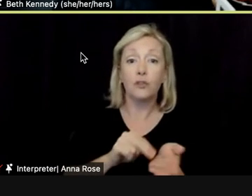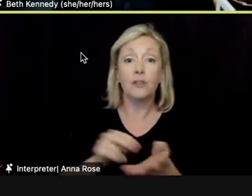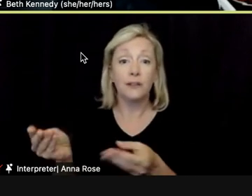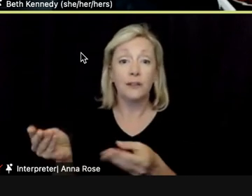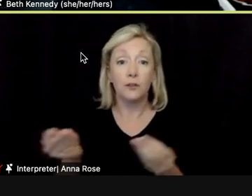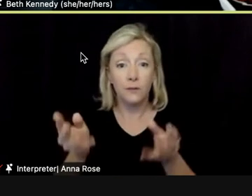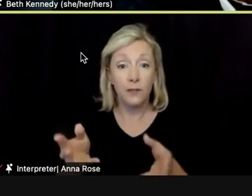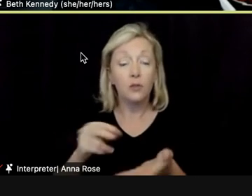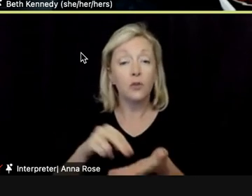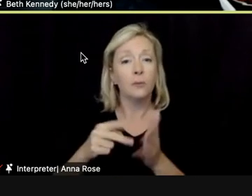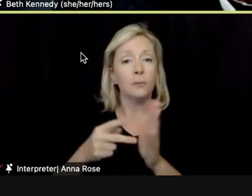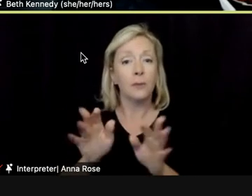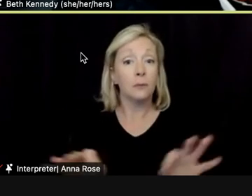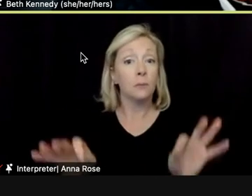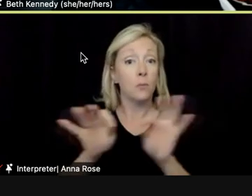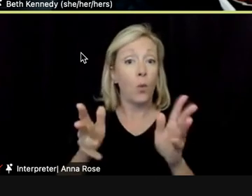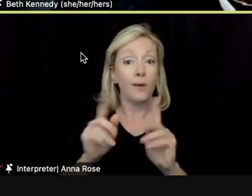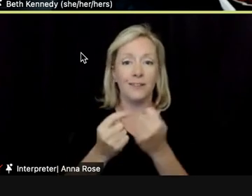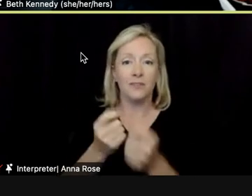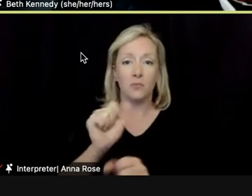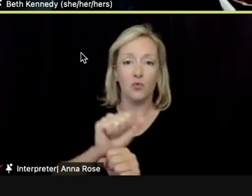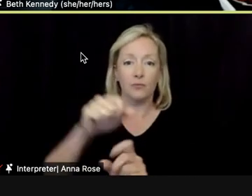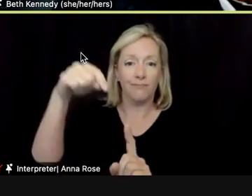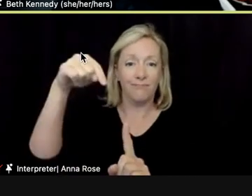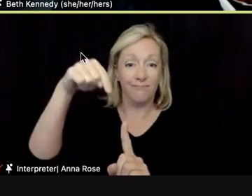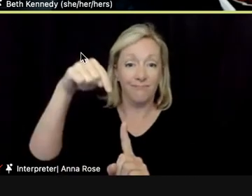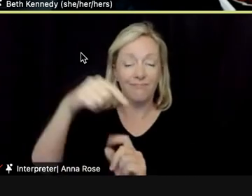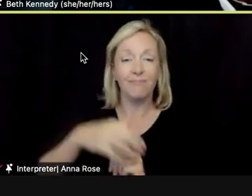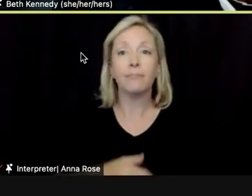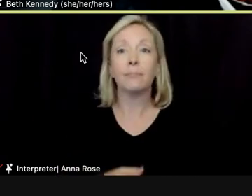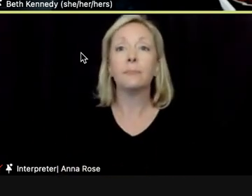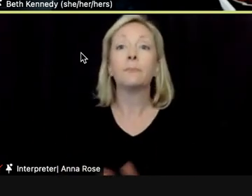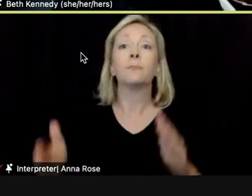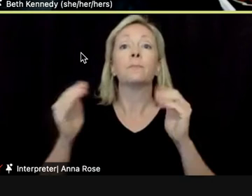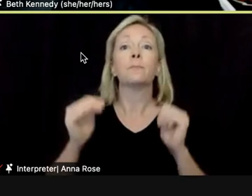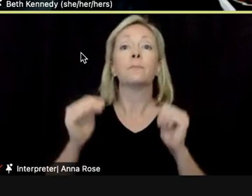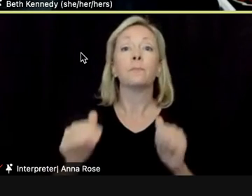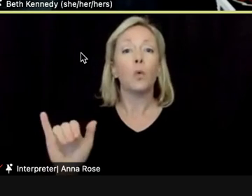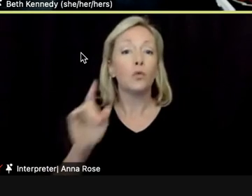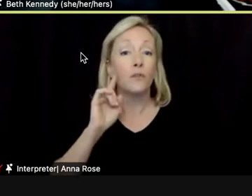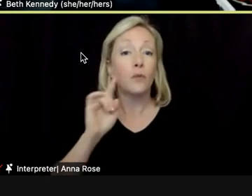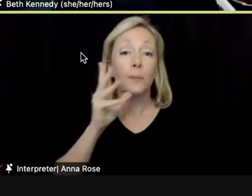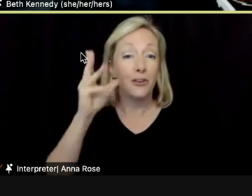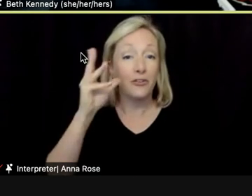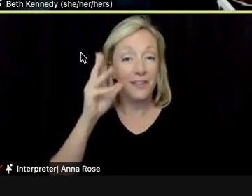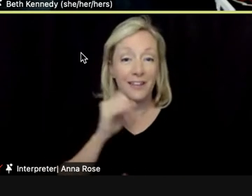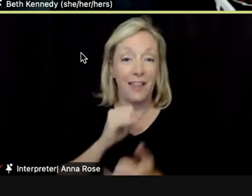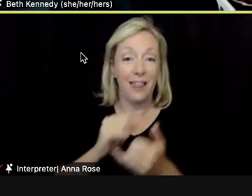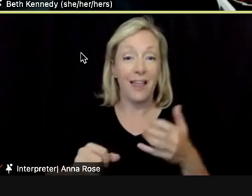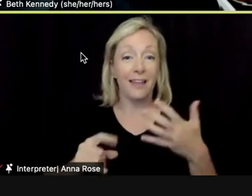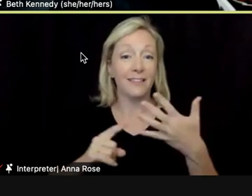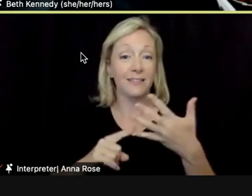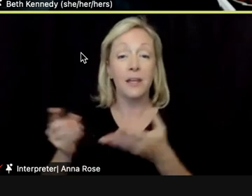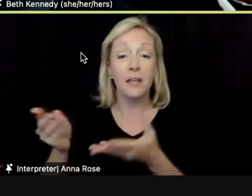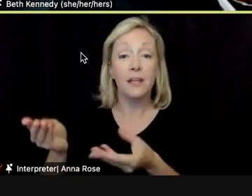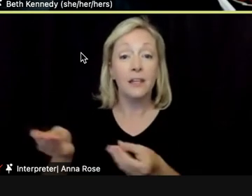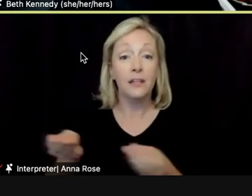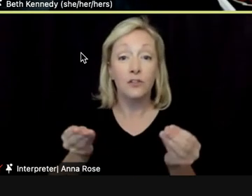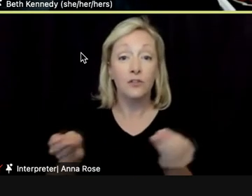together. And then this is kind of for the parents out there. Interveners are not